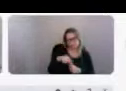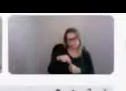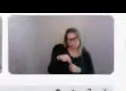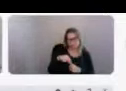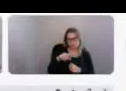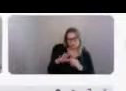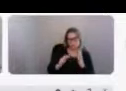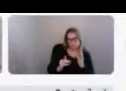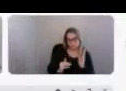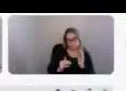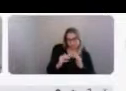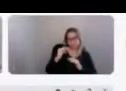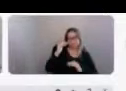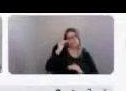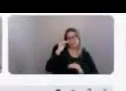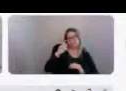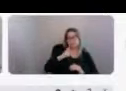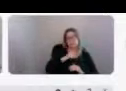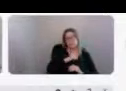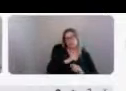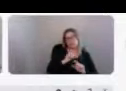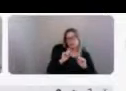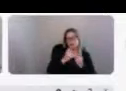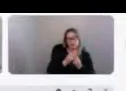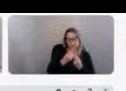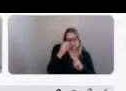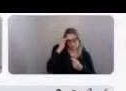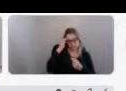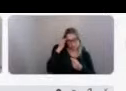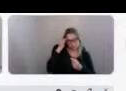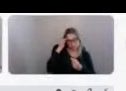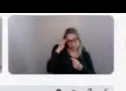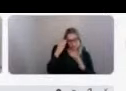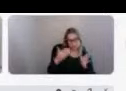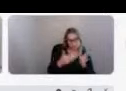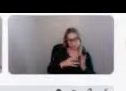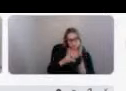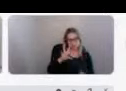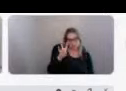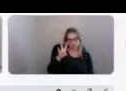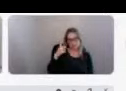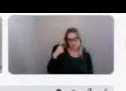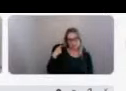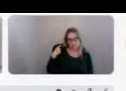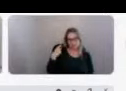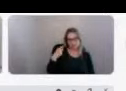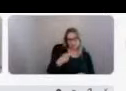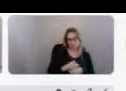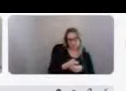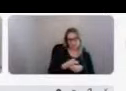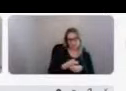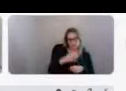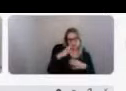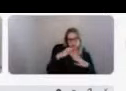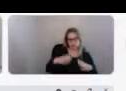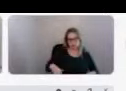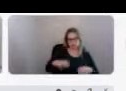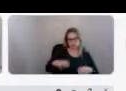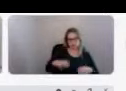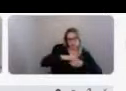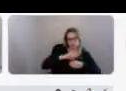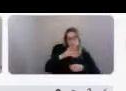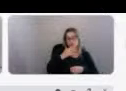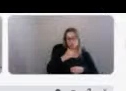minority legislative districts versus seven latino citizen voting